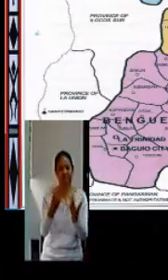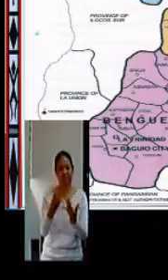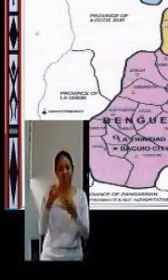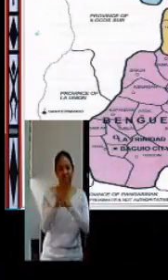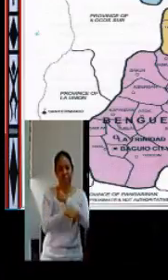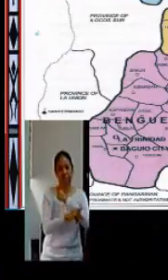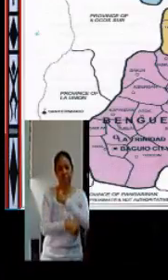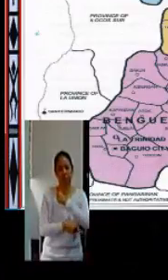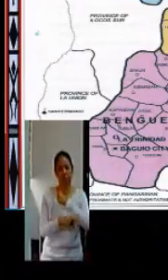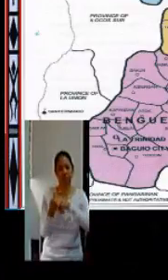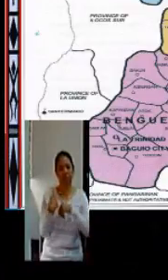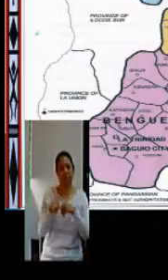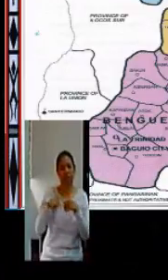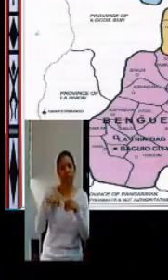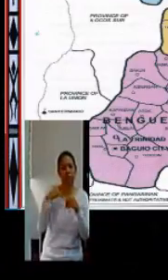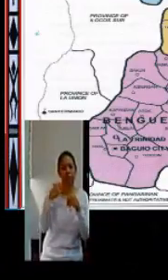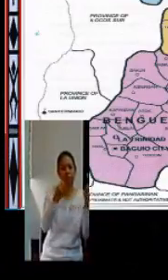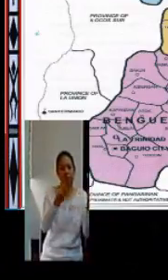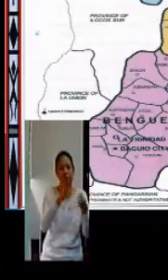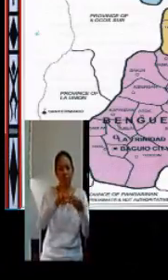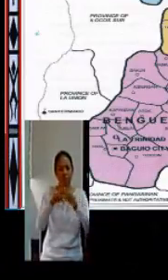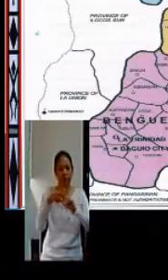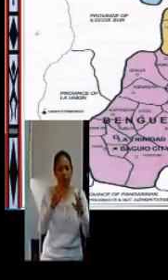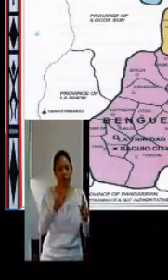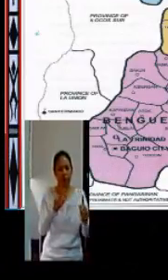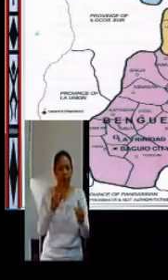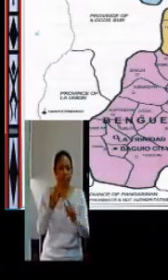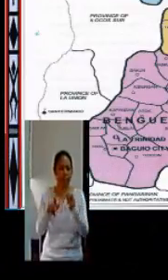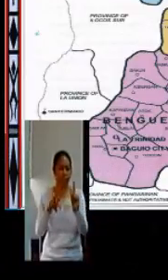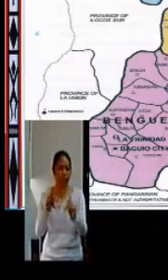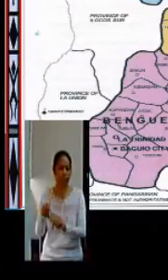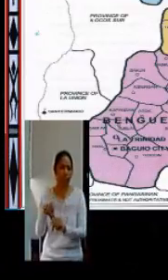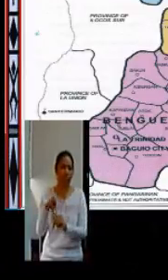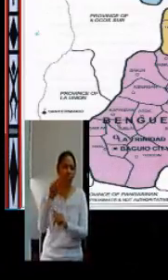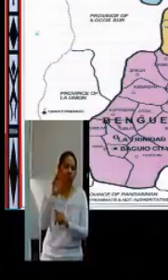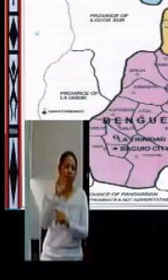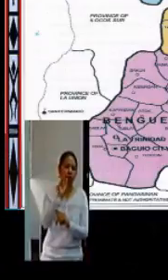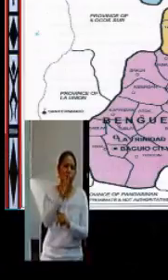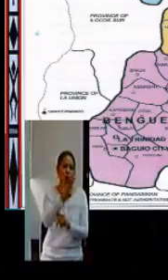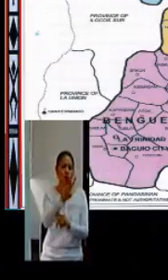population as of 2015 of more than